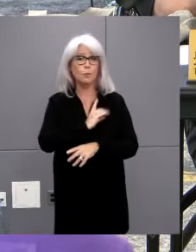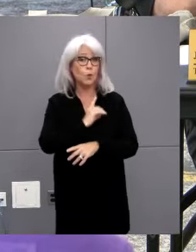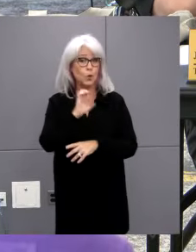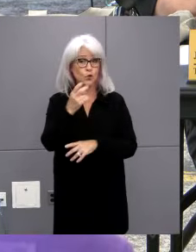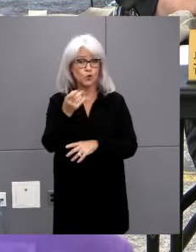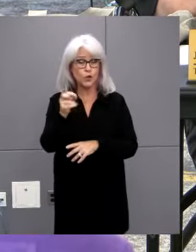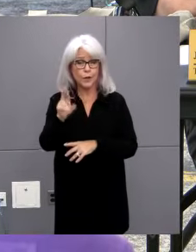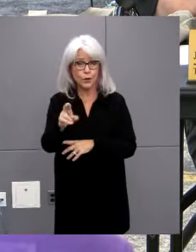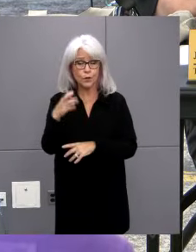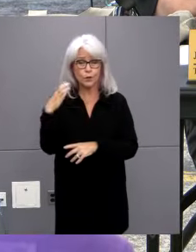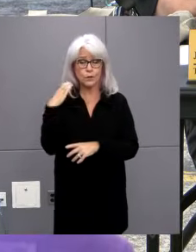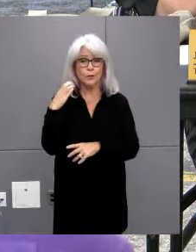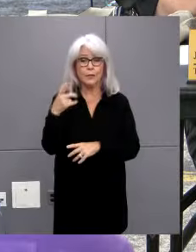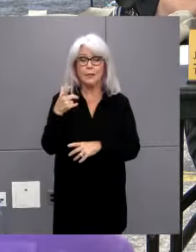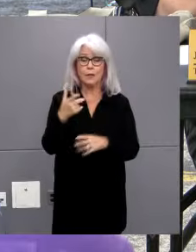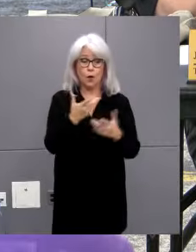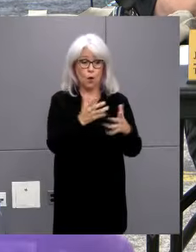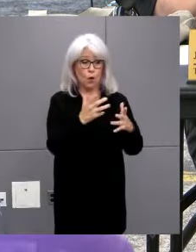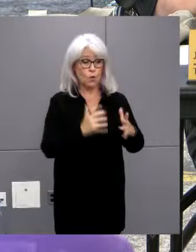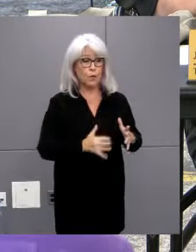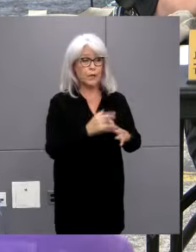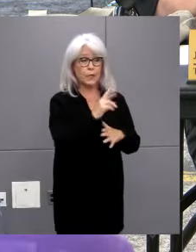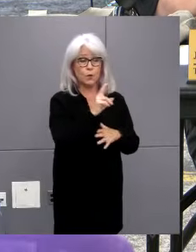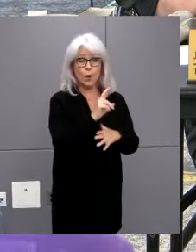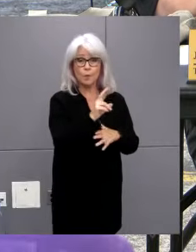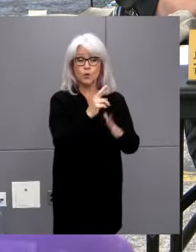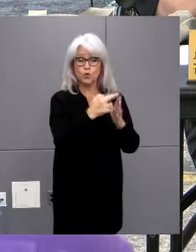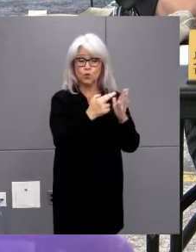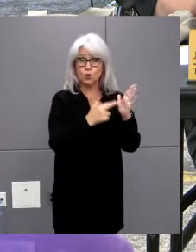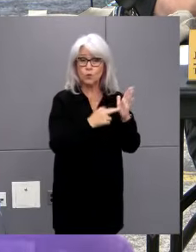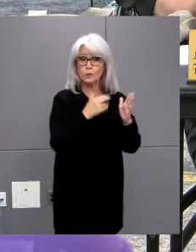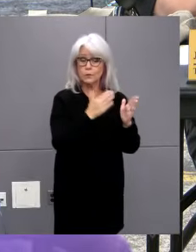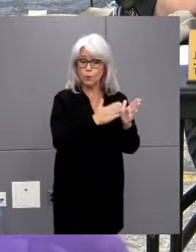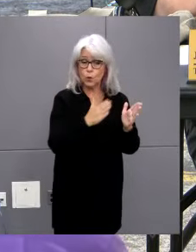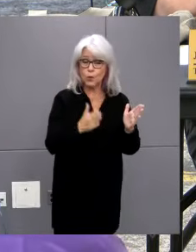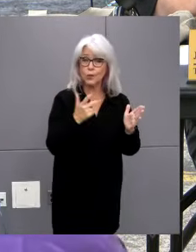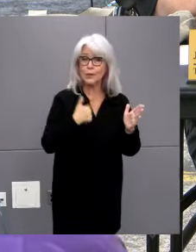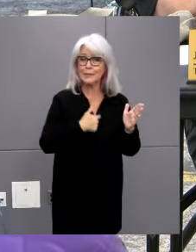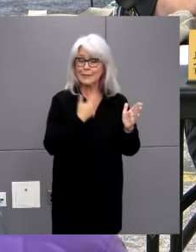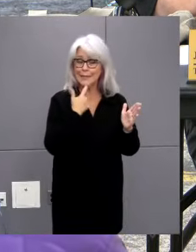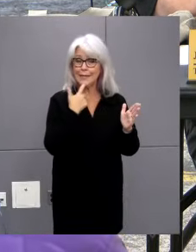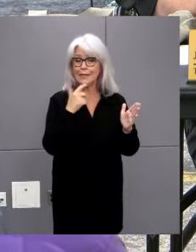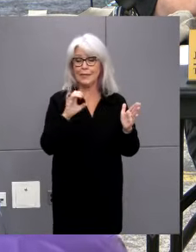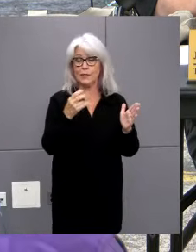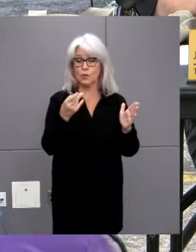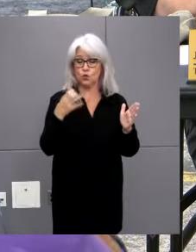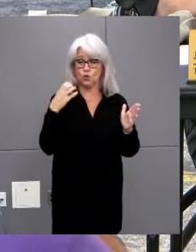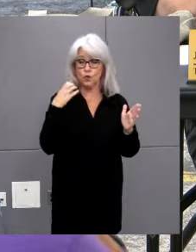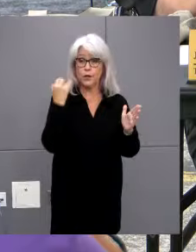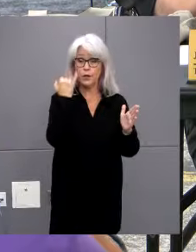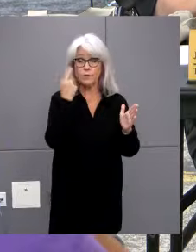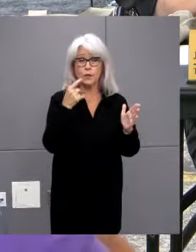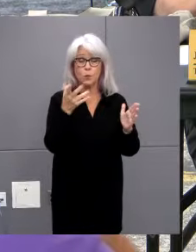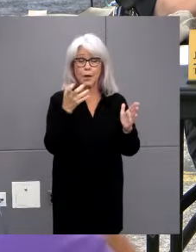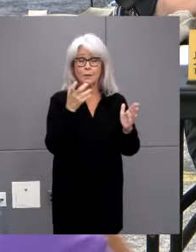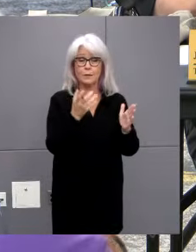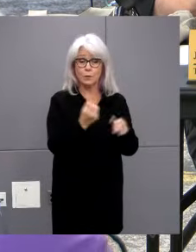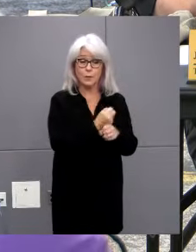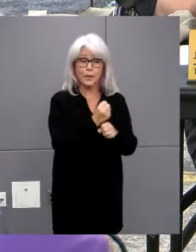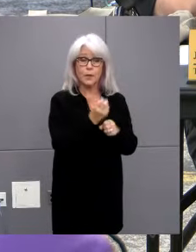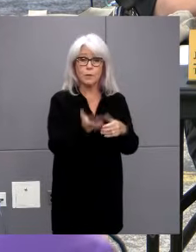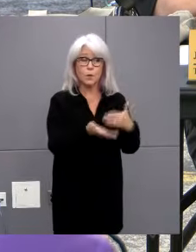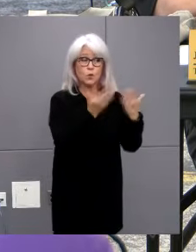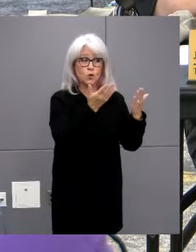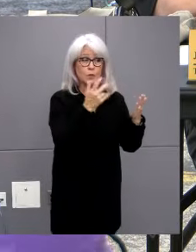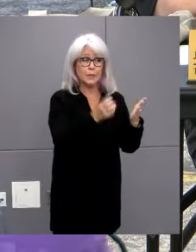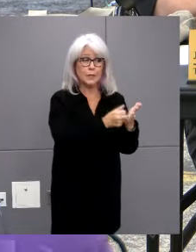The existing Robert's Rules of Order have a provision within them that the chair, if he wants to make a motion, can surrender the gavel and